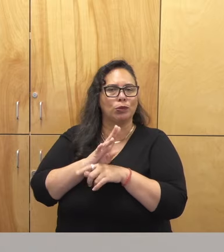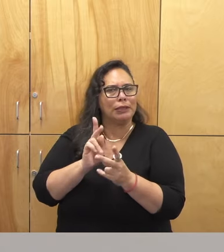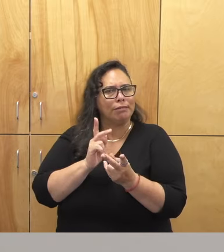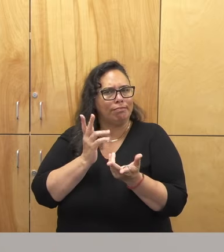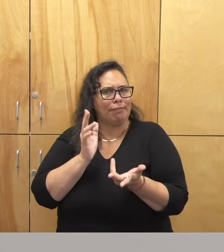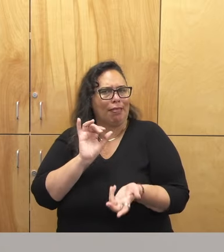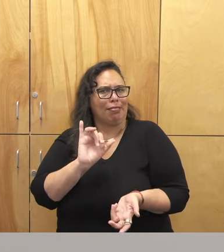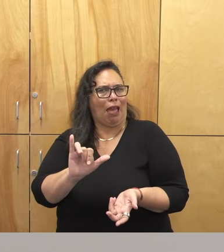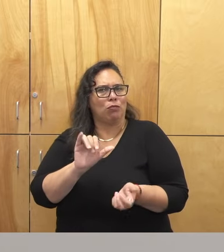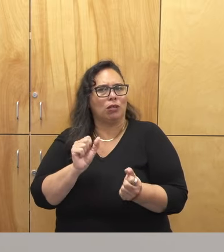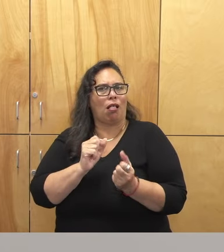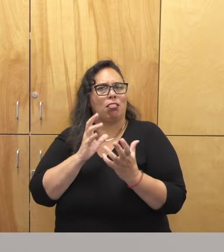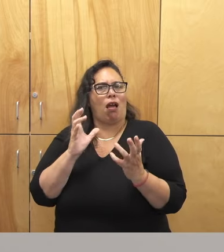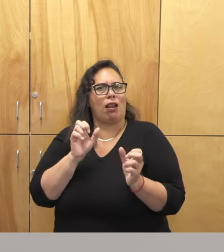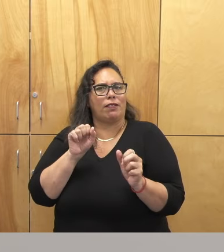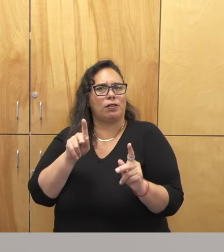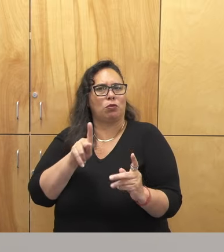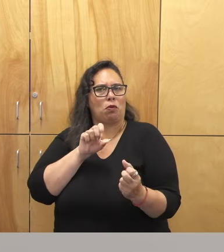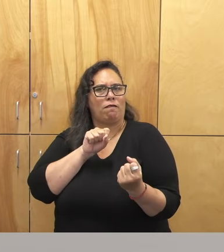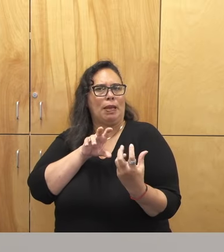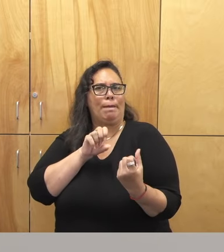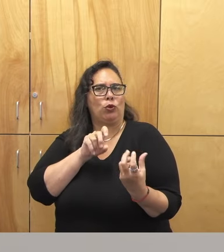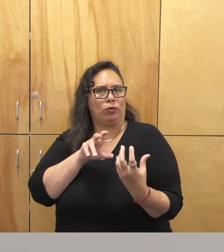of opportunities for input, and